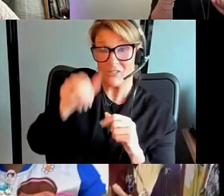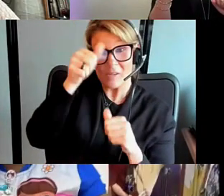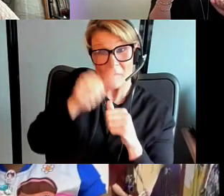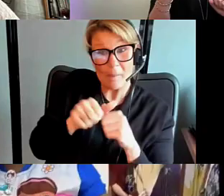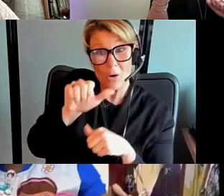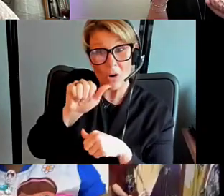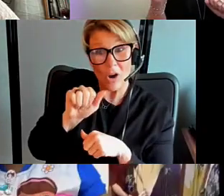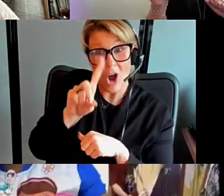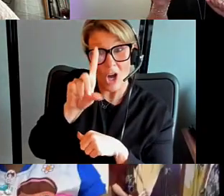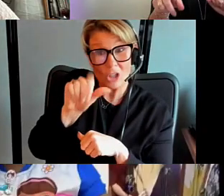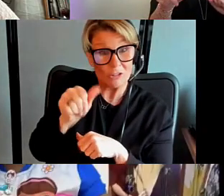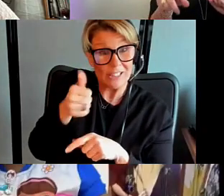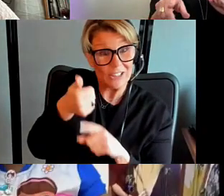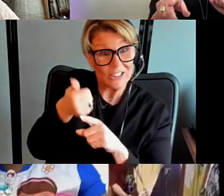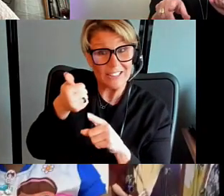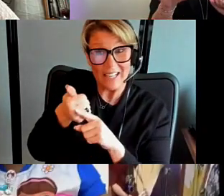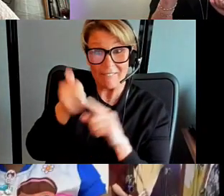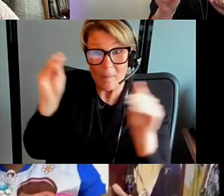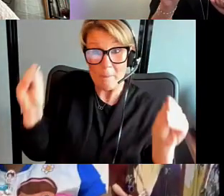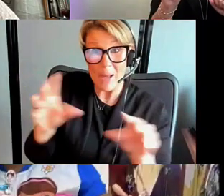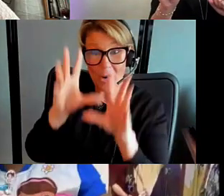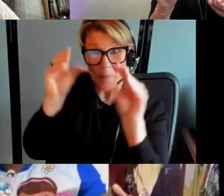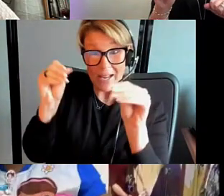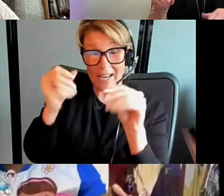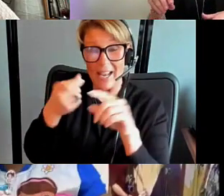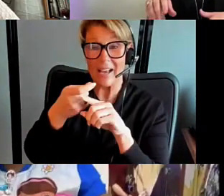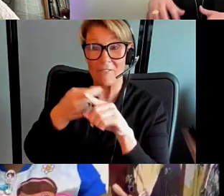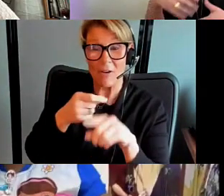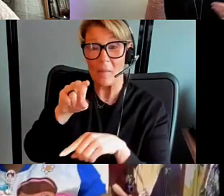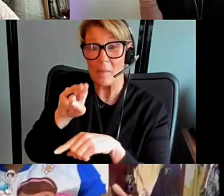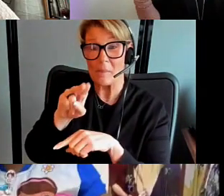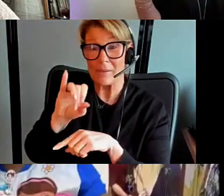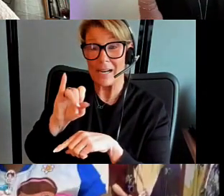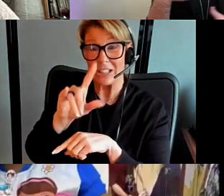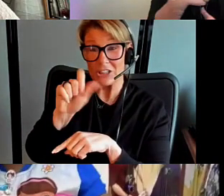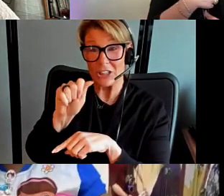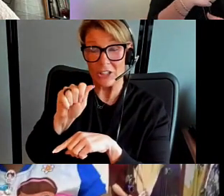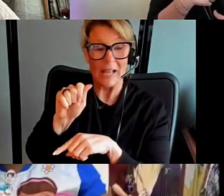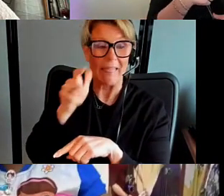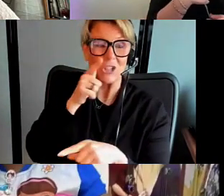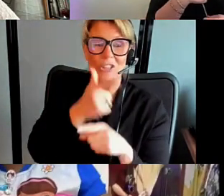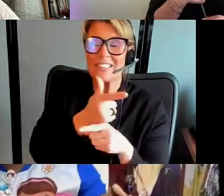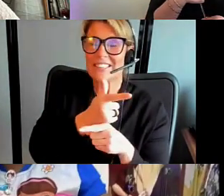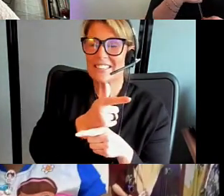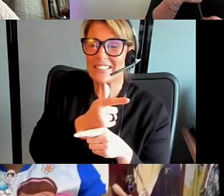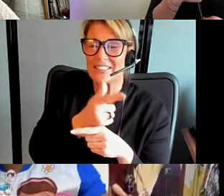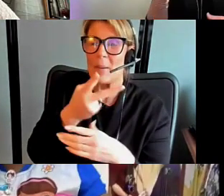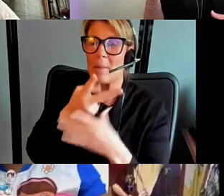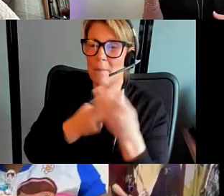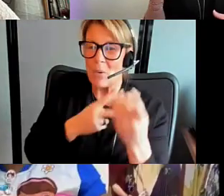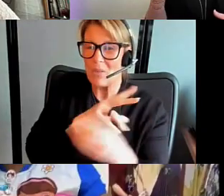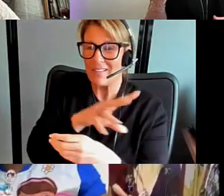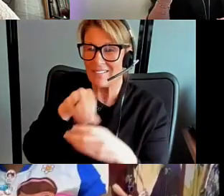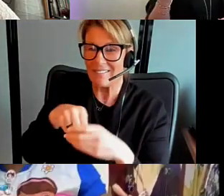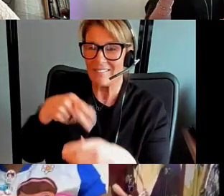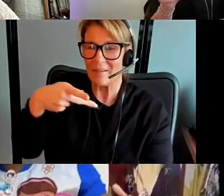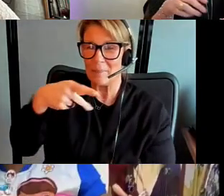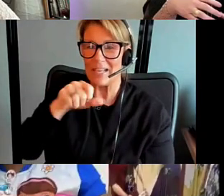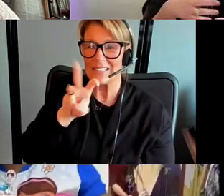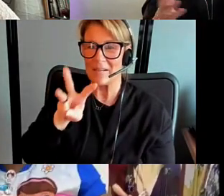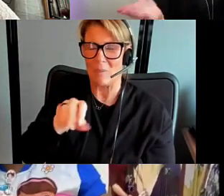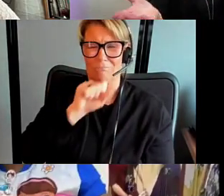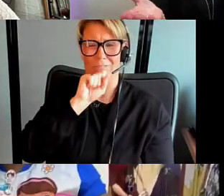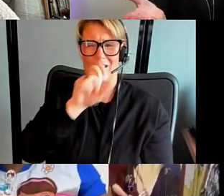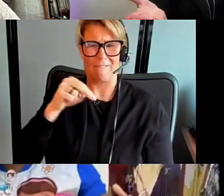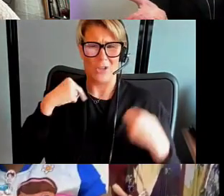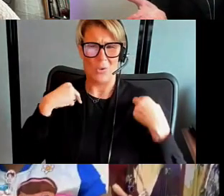paramedic from Nigeria, and her sister, both in the PSW program. I love their PSW uniform, so I took a picture of it,